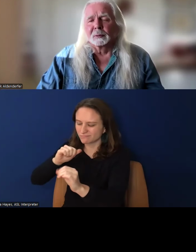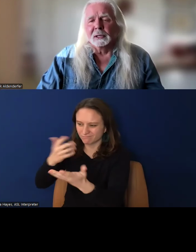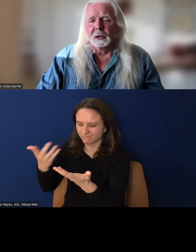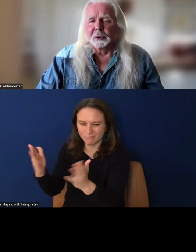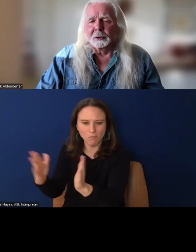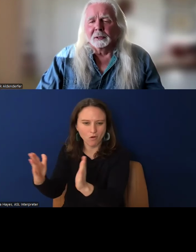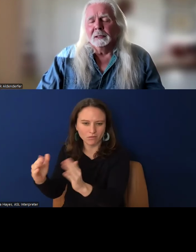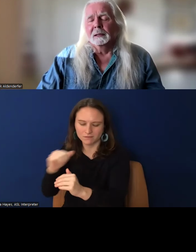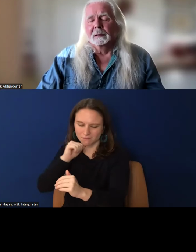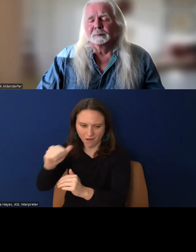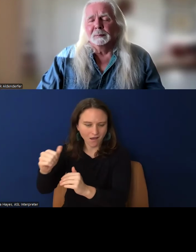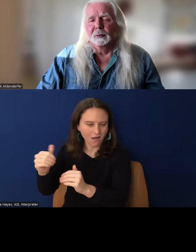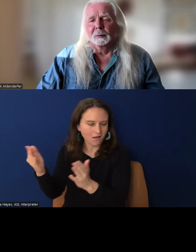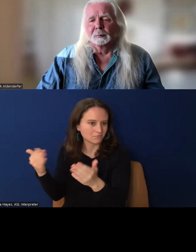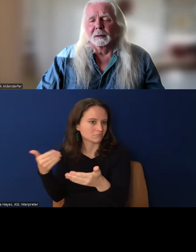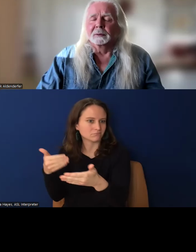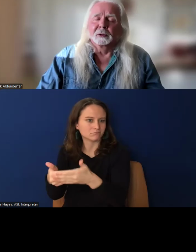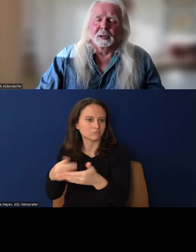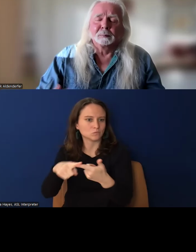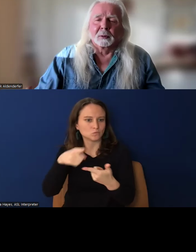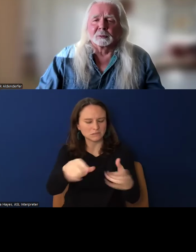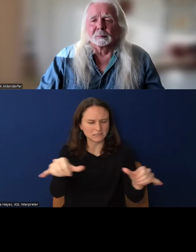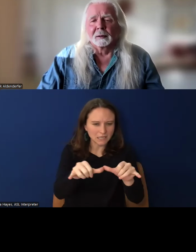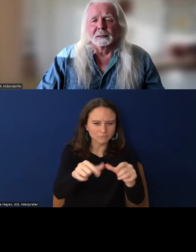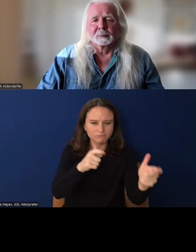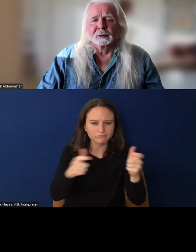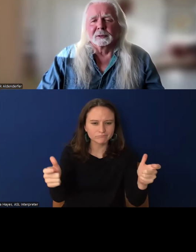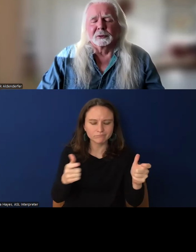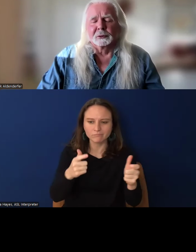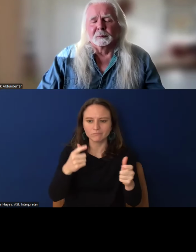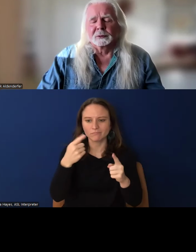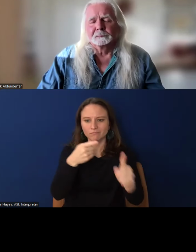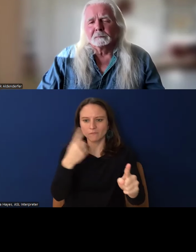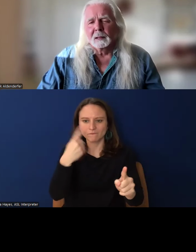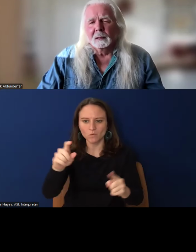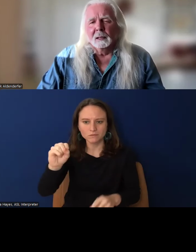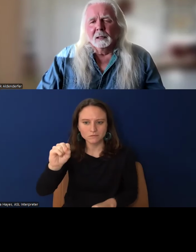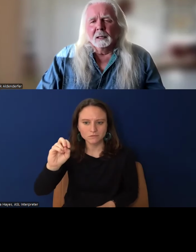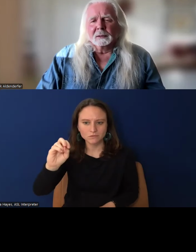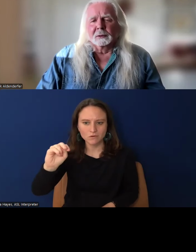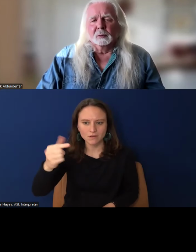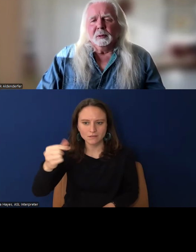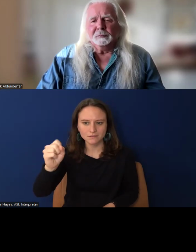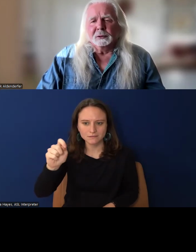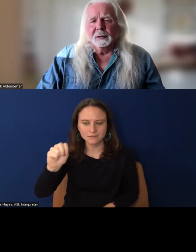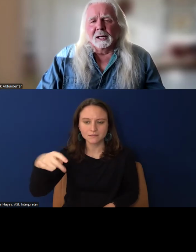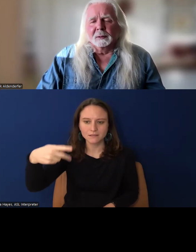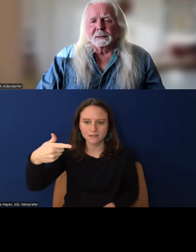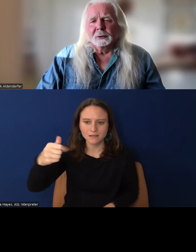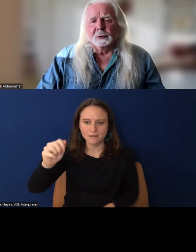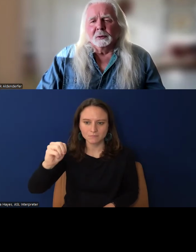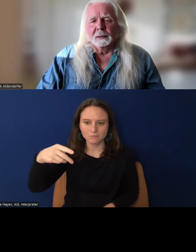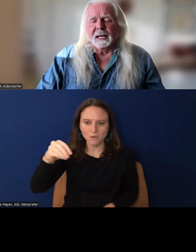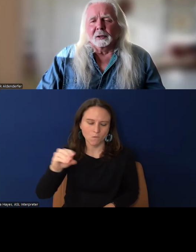and some of the other people that were buried, the other emperors that were buried in some of these other tombs. So what we have to do now